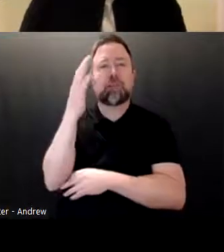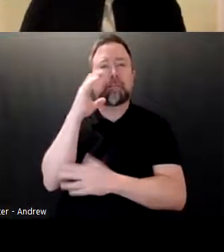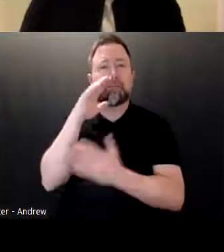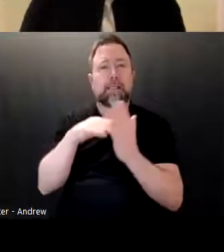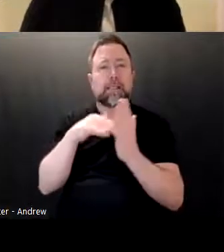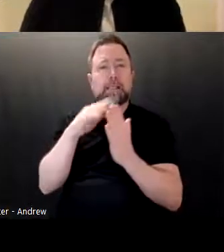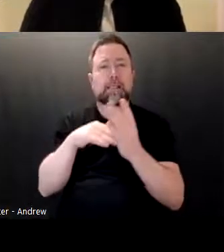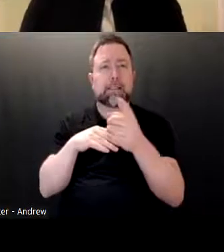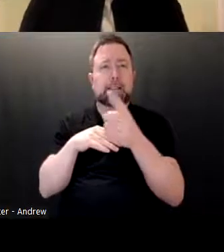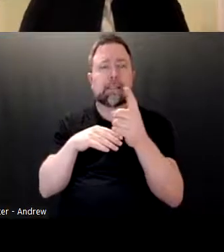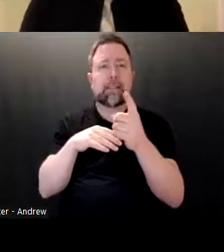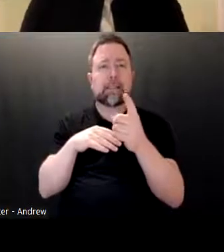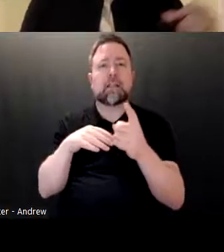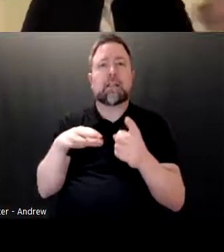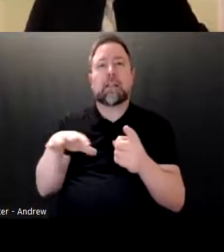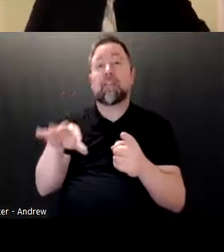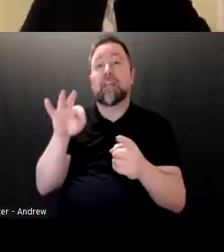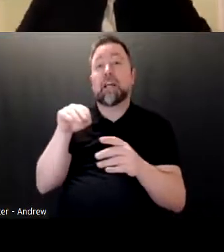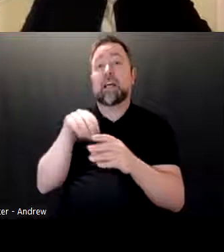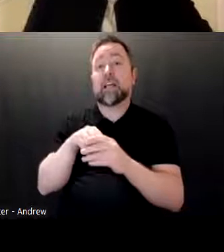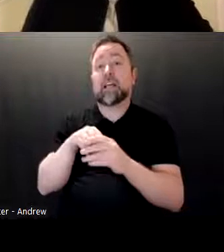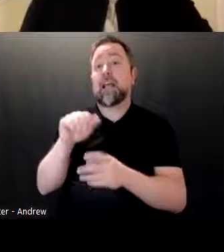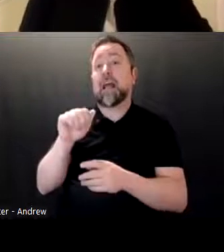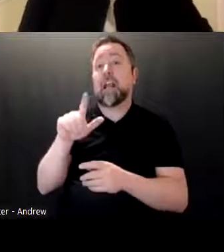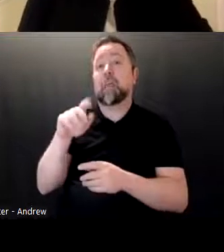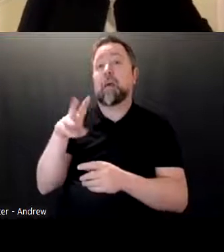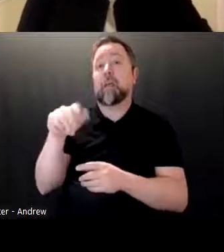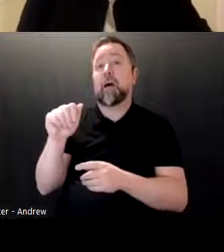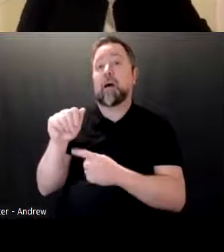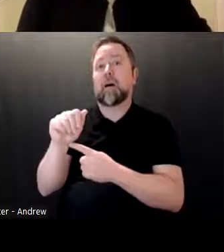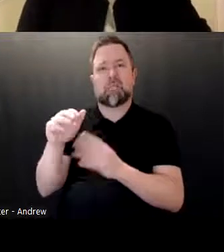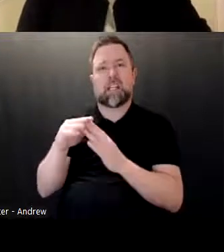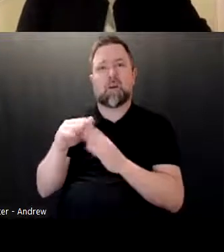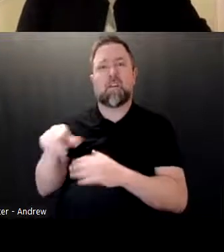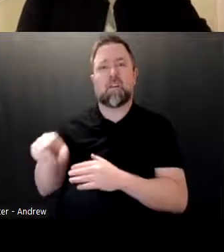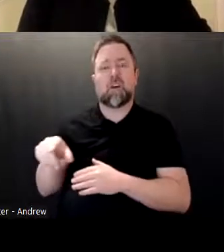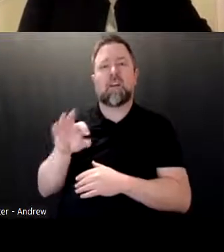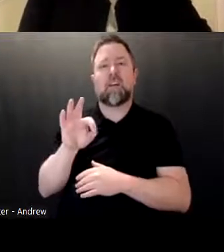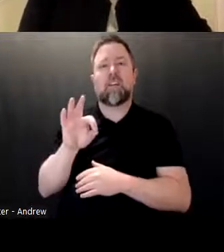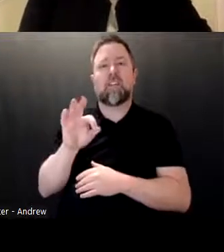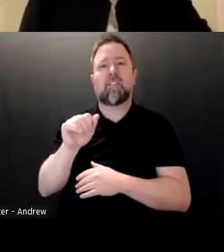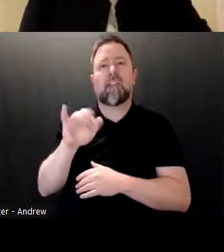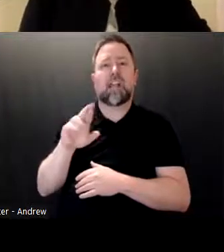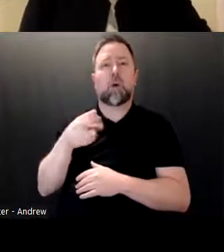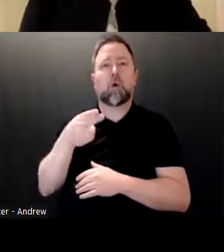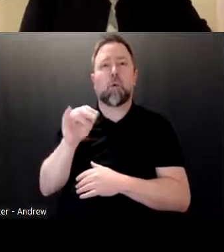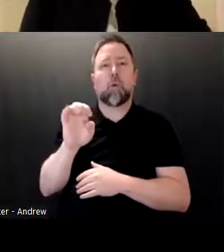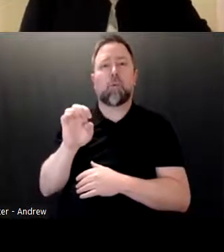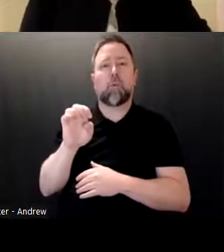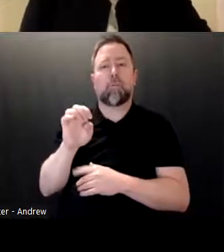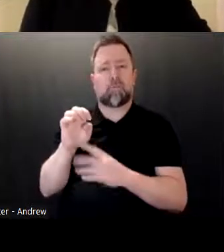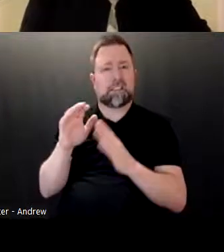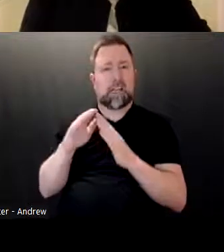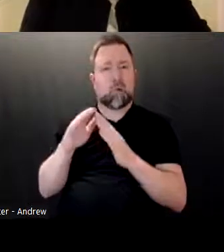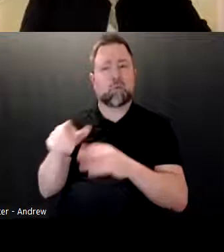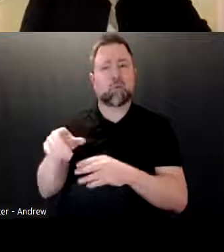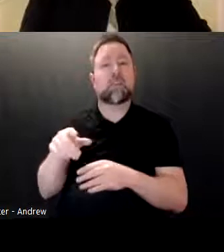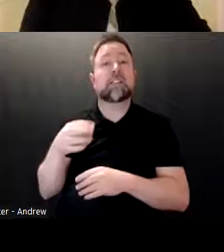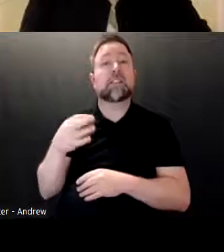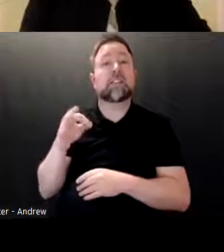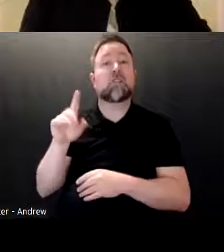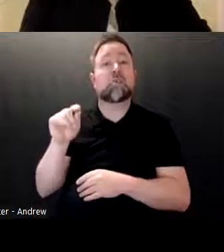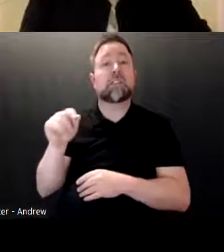Mary. The landscape painting that I'm showing is a recent bequest to the museum. It is not on view in the studio, but I'm showing it because